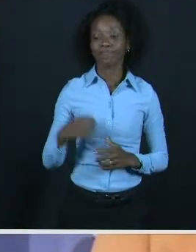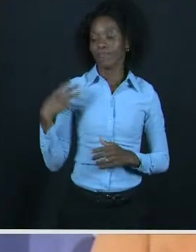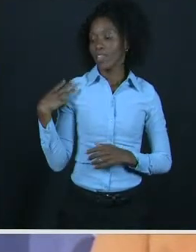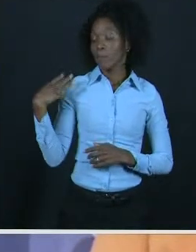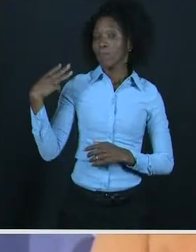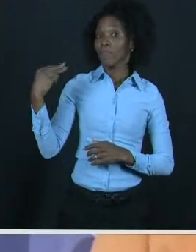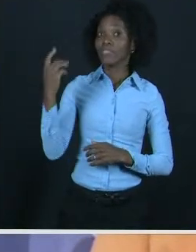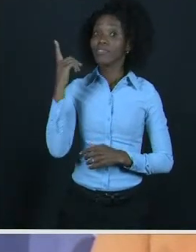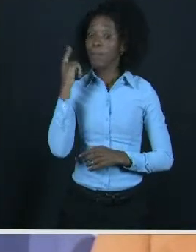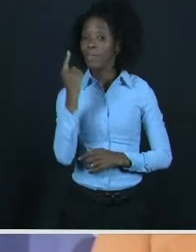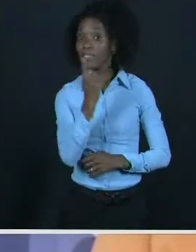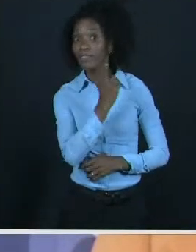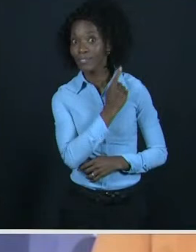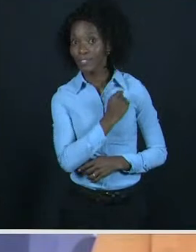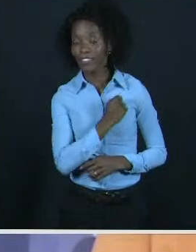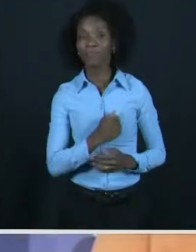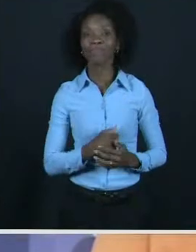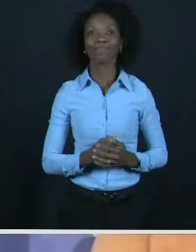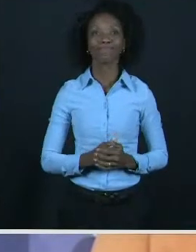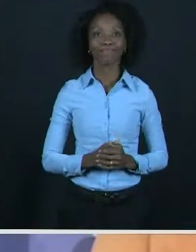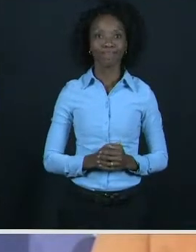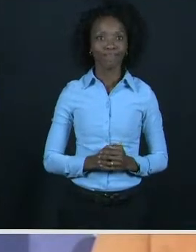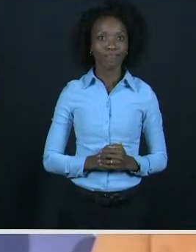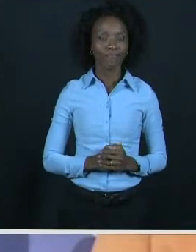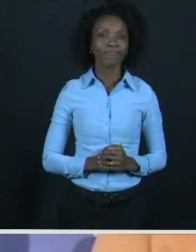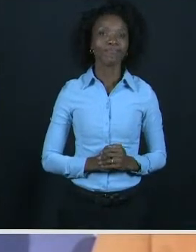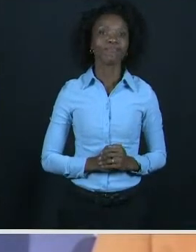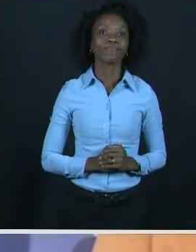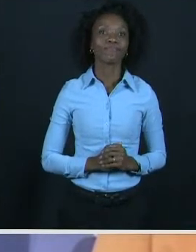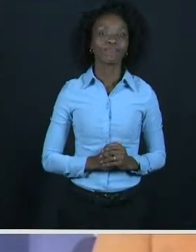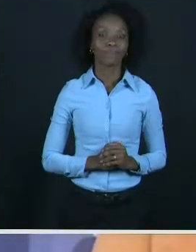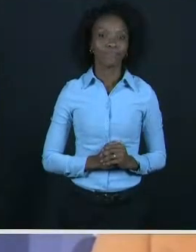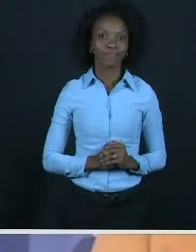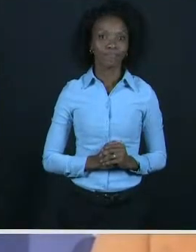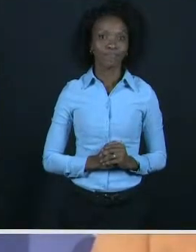Minister Mashabane,